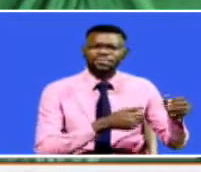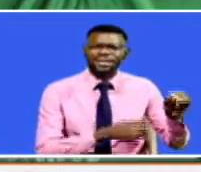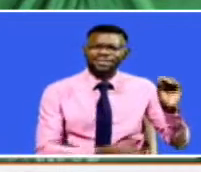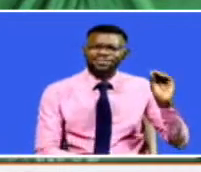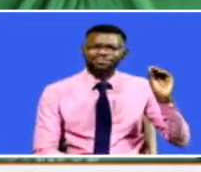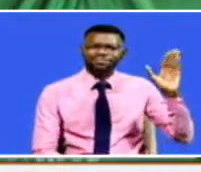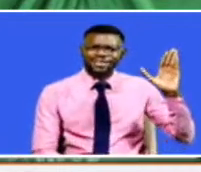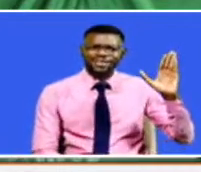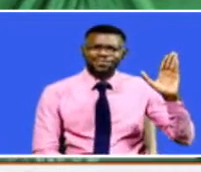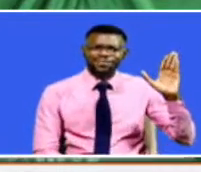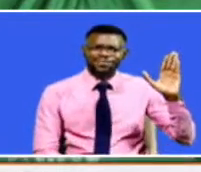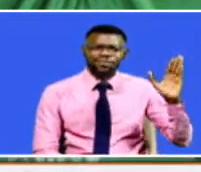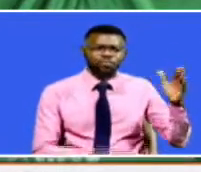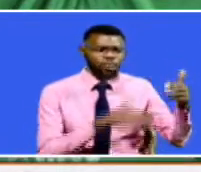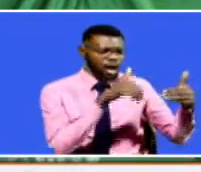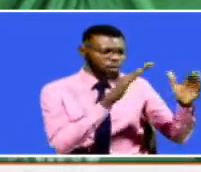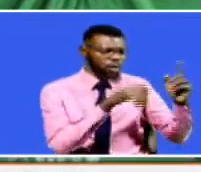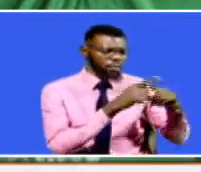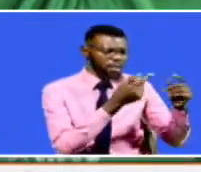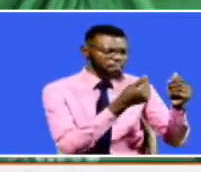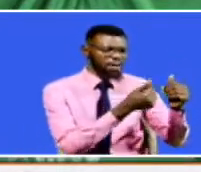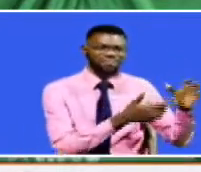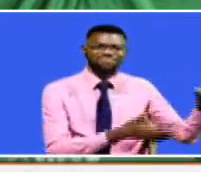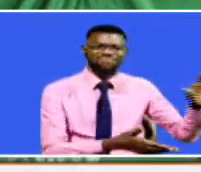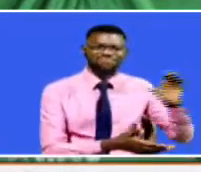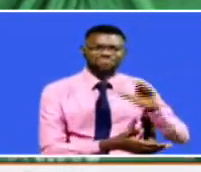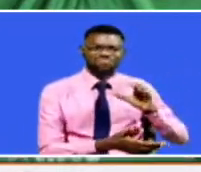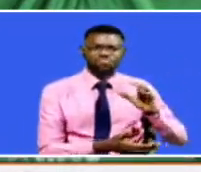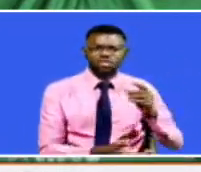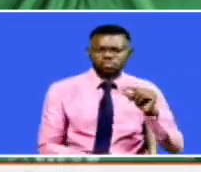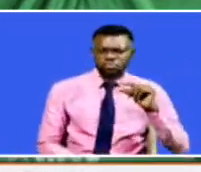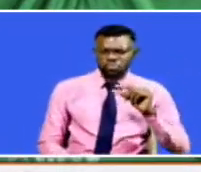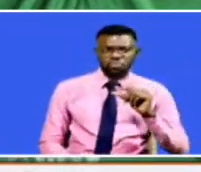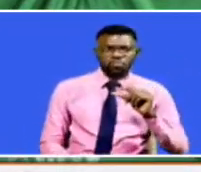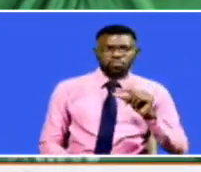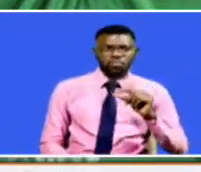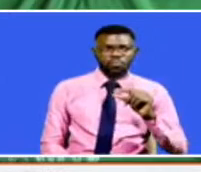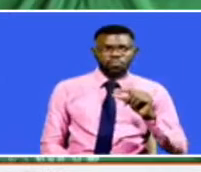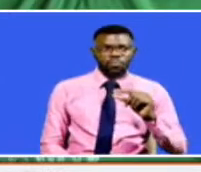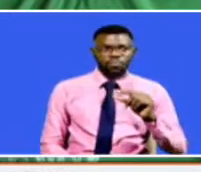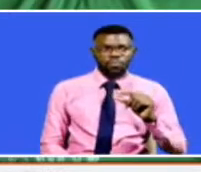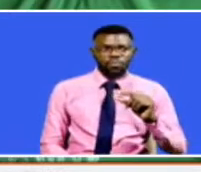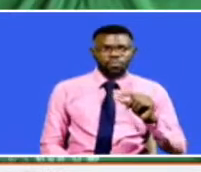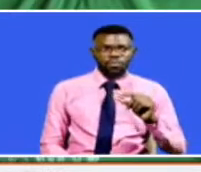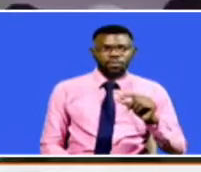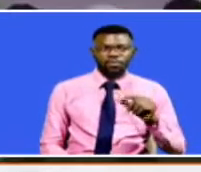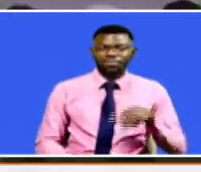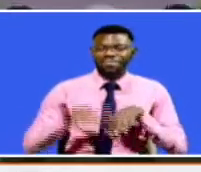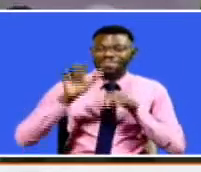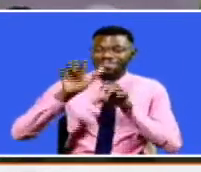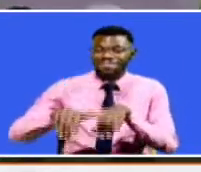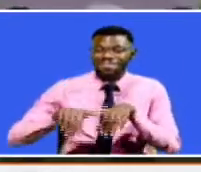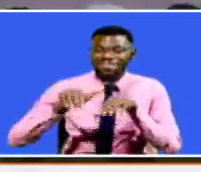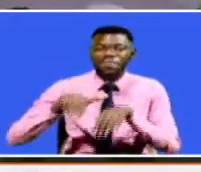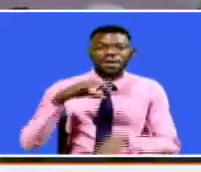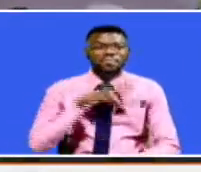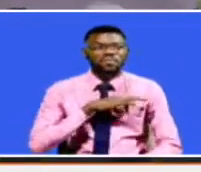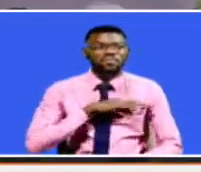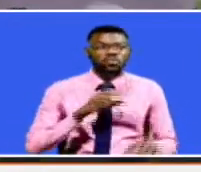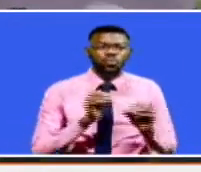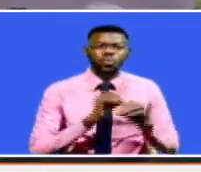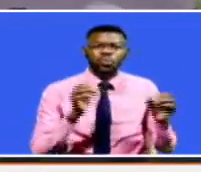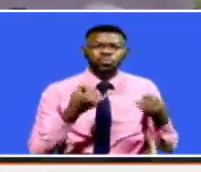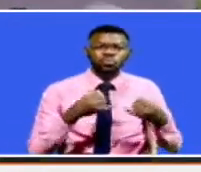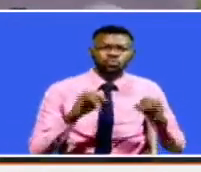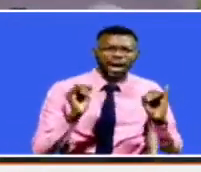sana ngambo, wanatupatia pesa kidogo. Tunawaambia hii faida iko katikati, tugawe na mkulima. They try to